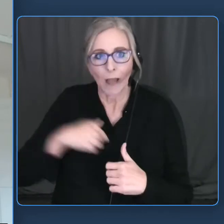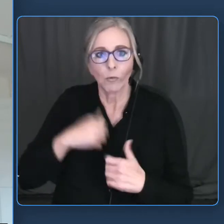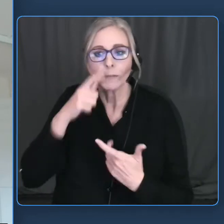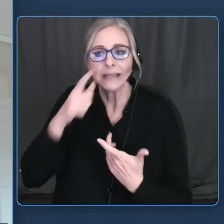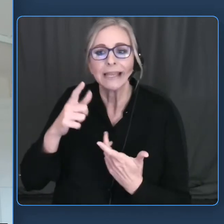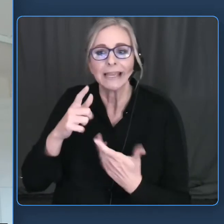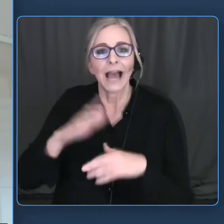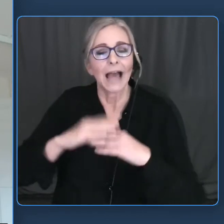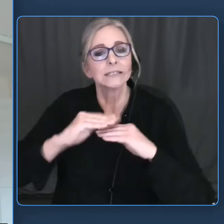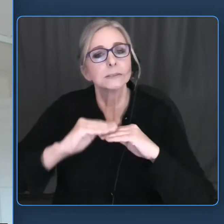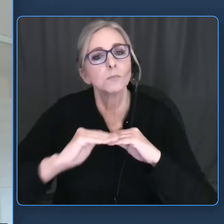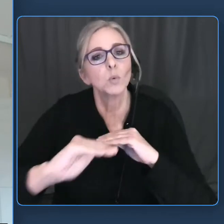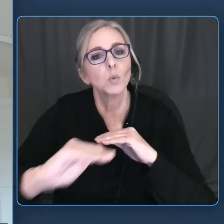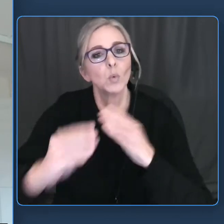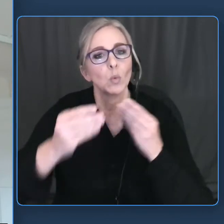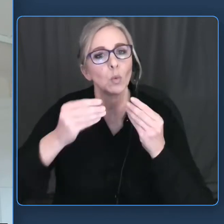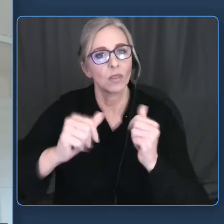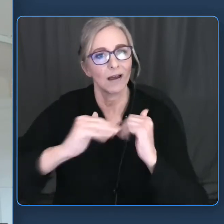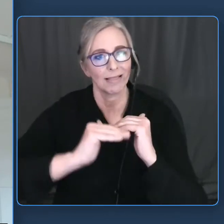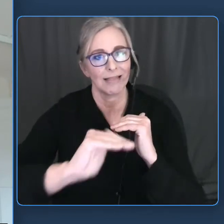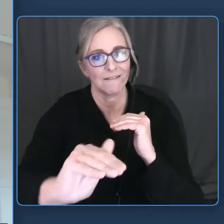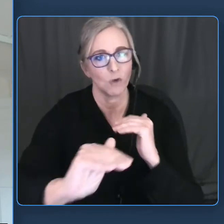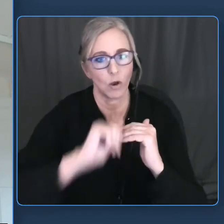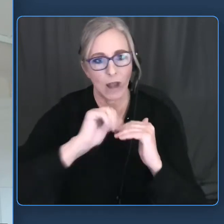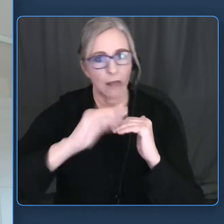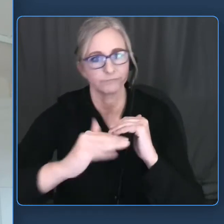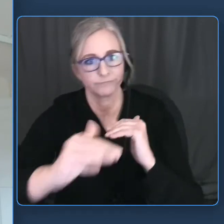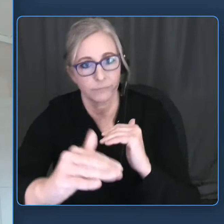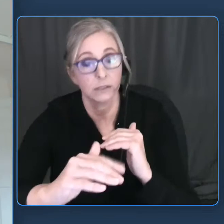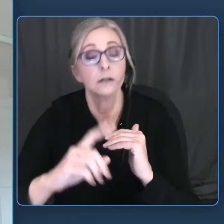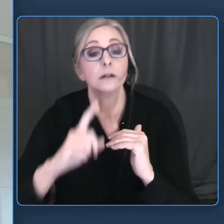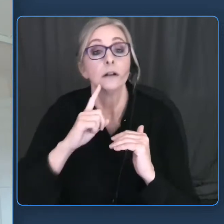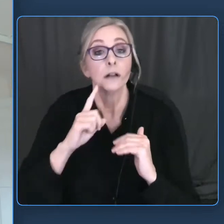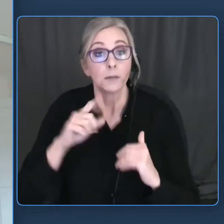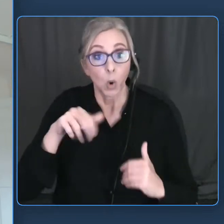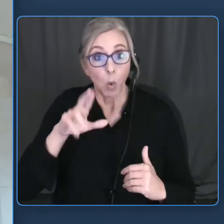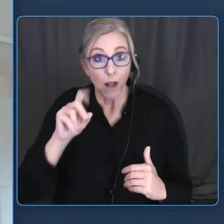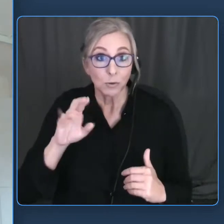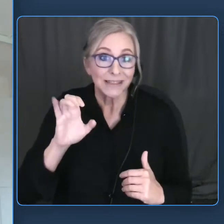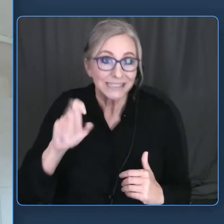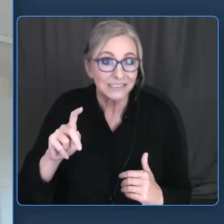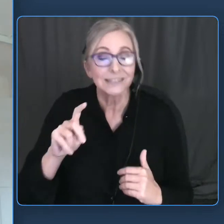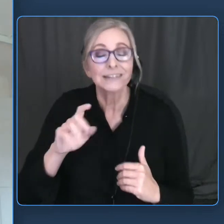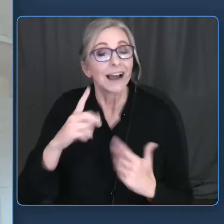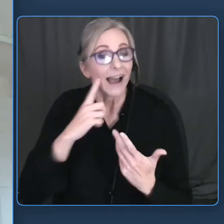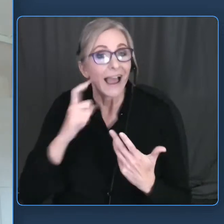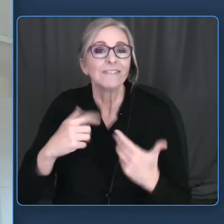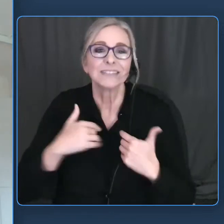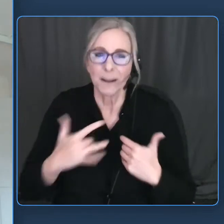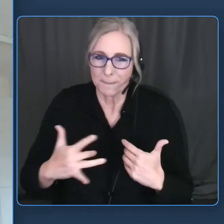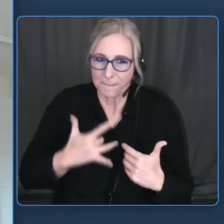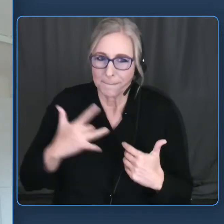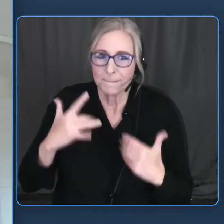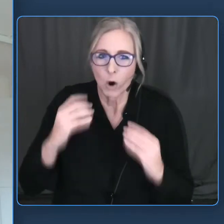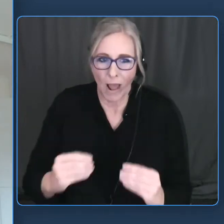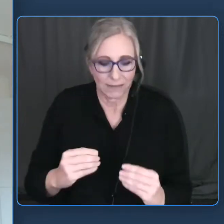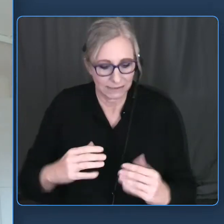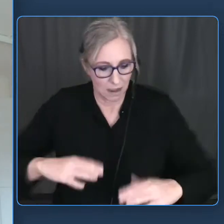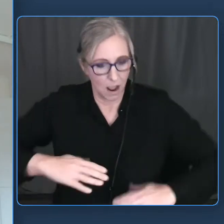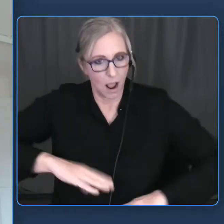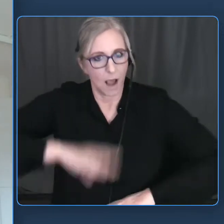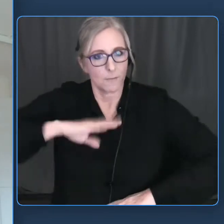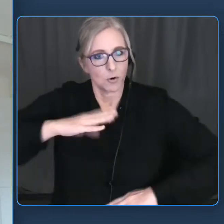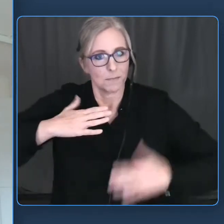be on smooth, level surfaces. Because I'm a quadriplegic, I have some paralysis in my upper body,